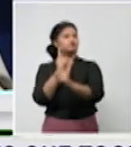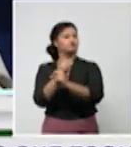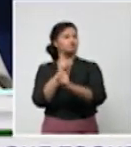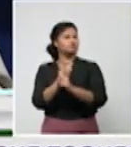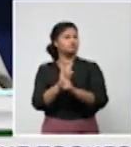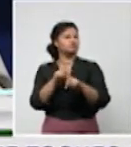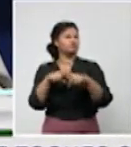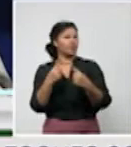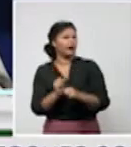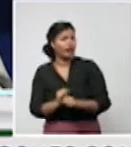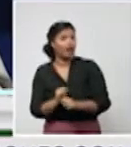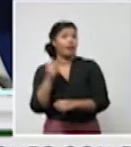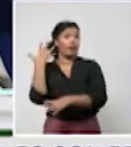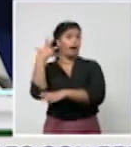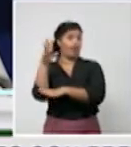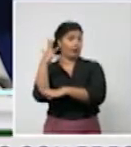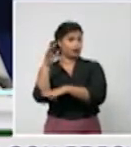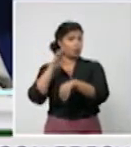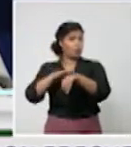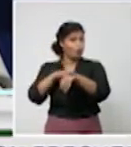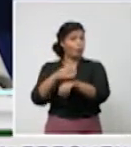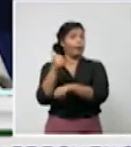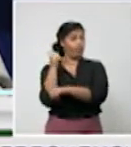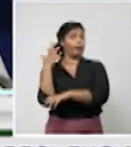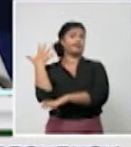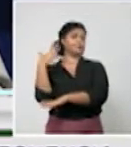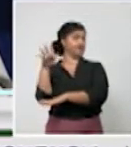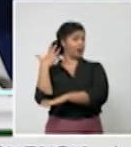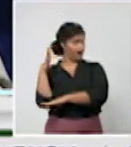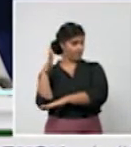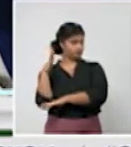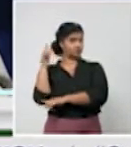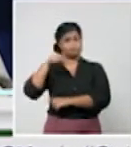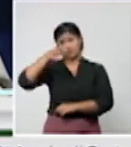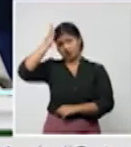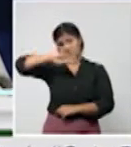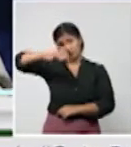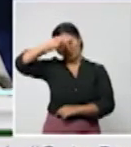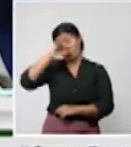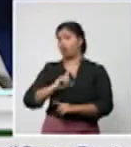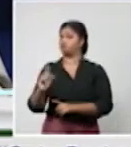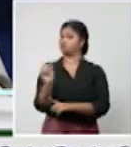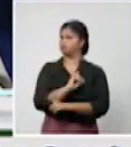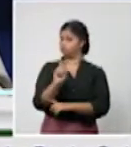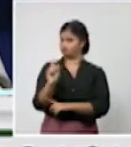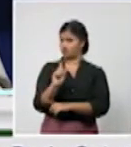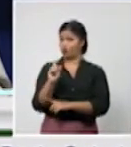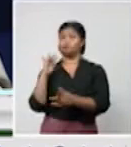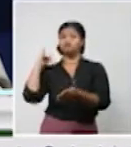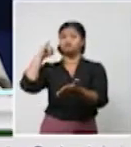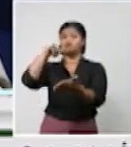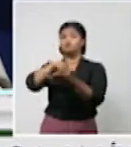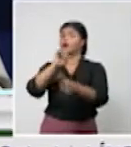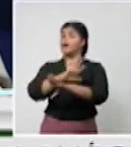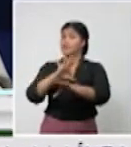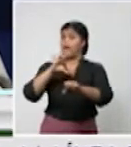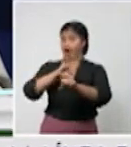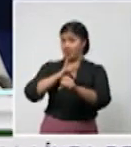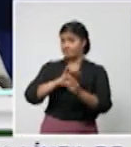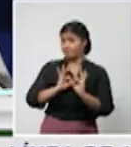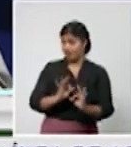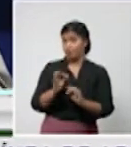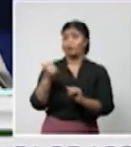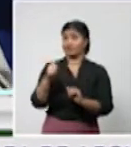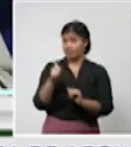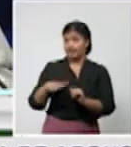20 in our country, of which a 91.2% are discharged, recovered, and those who are hospitalized at the moment